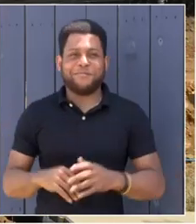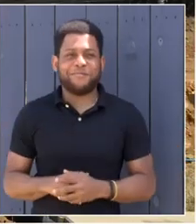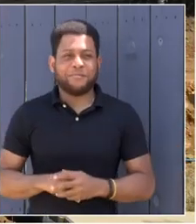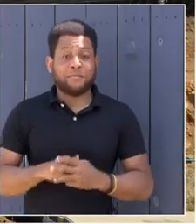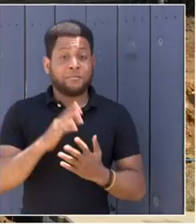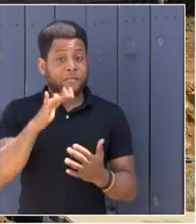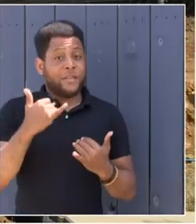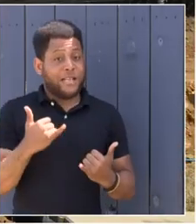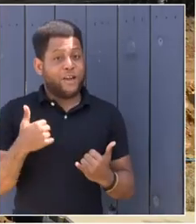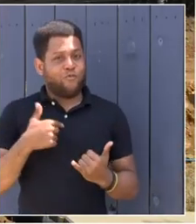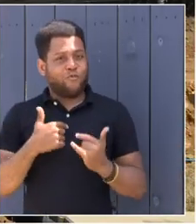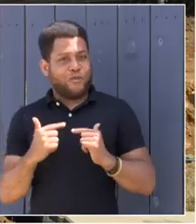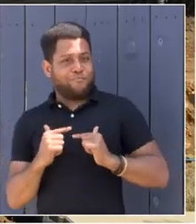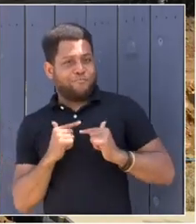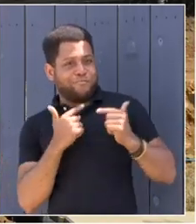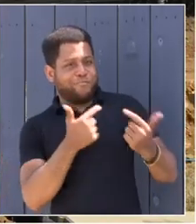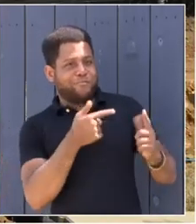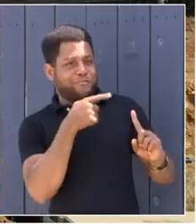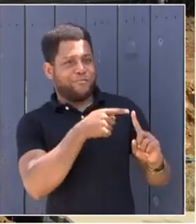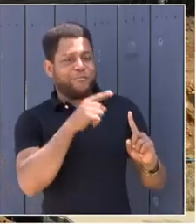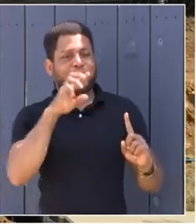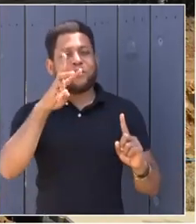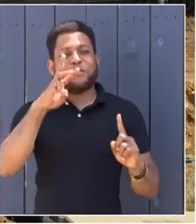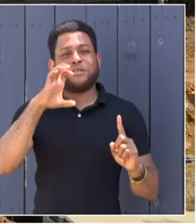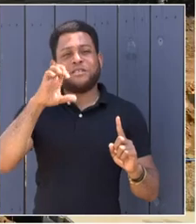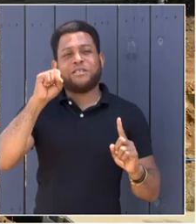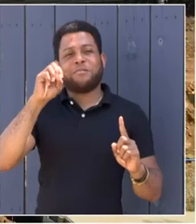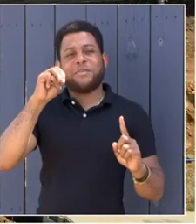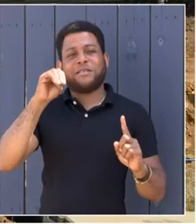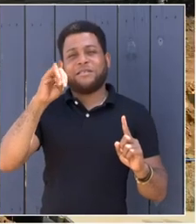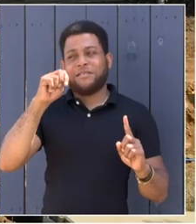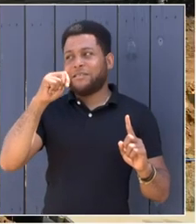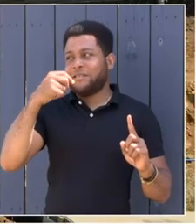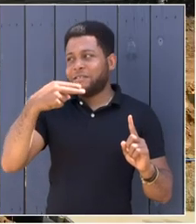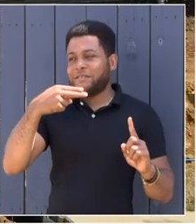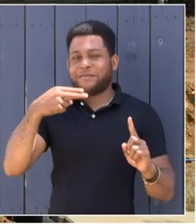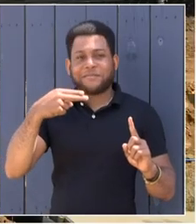W.C. Smith, who's the Senior Vice President. Matt?